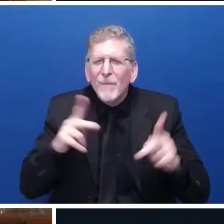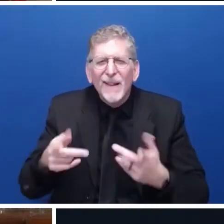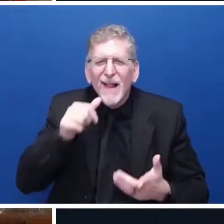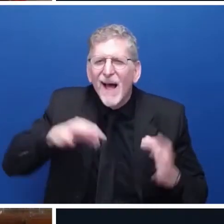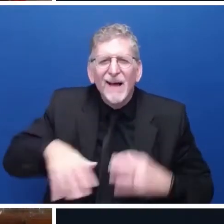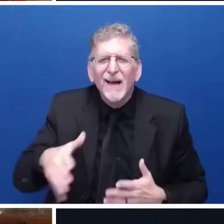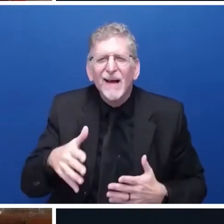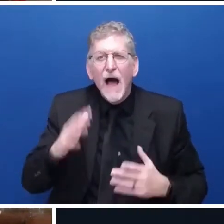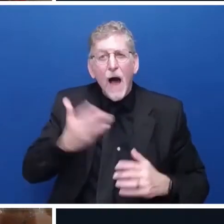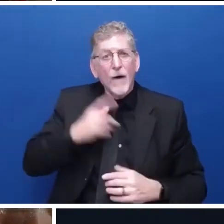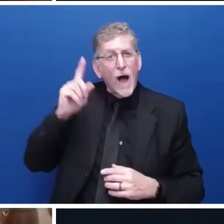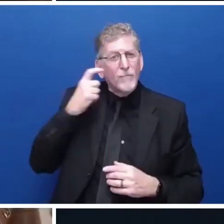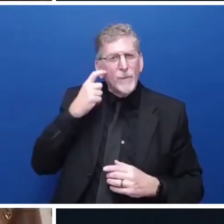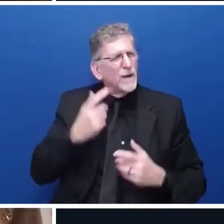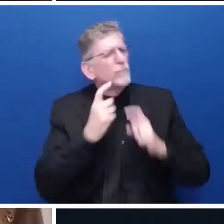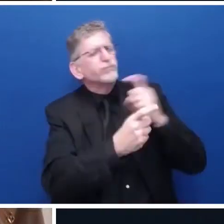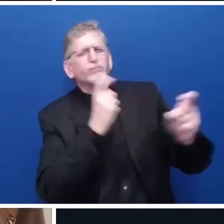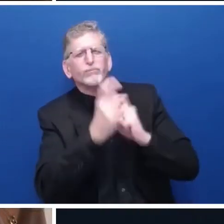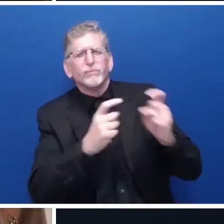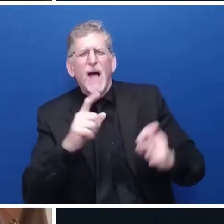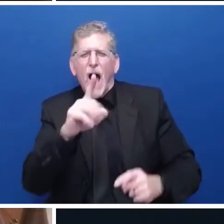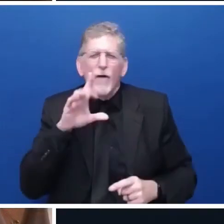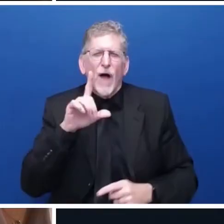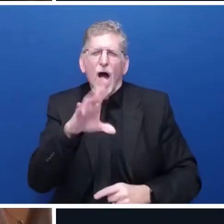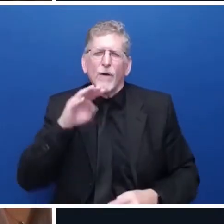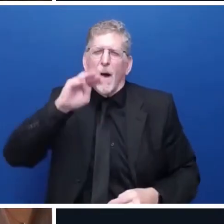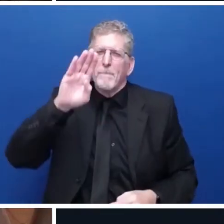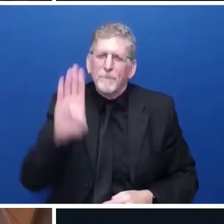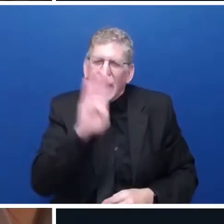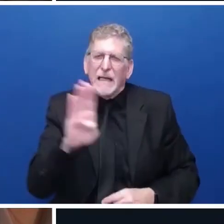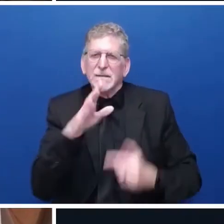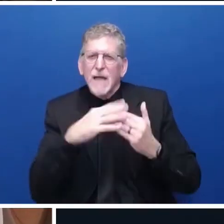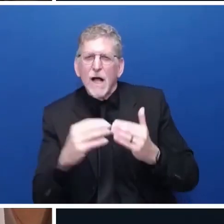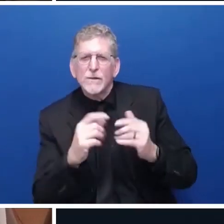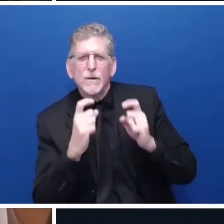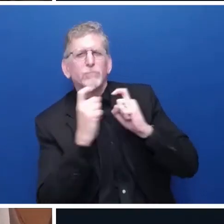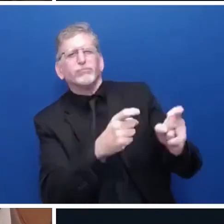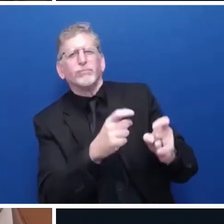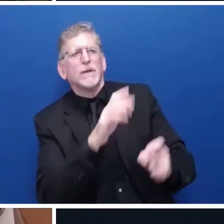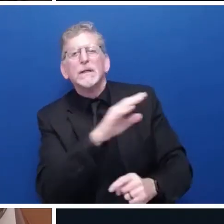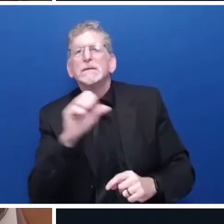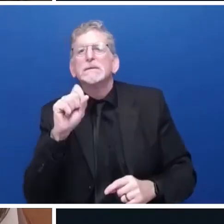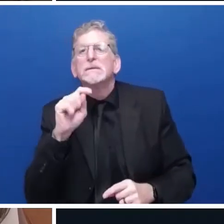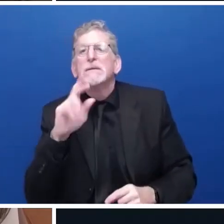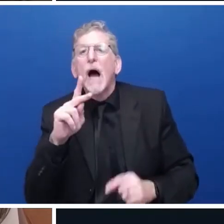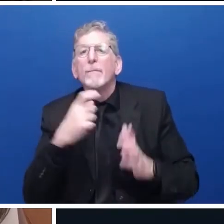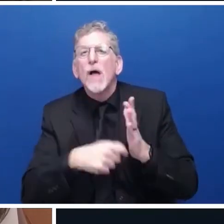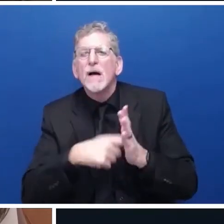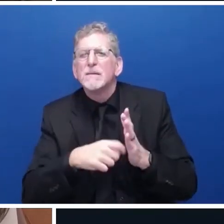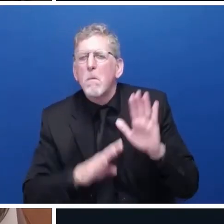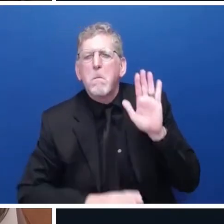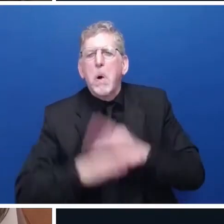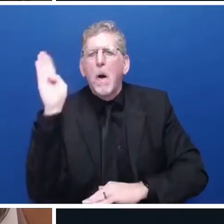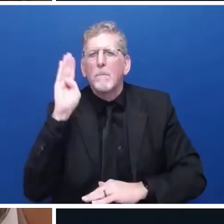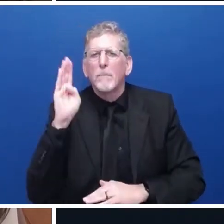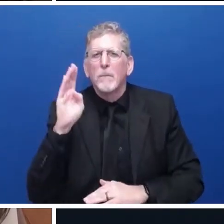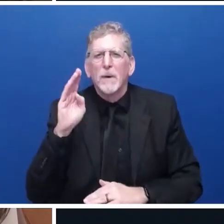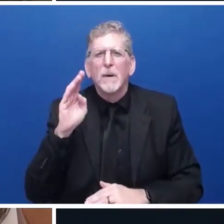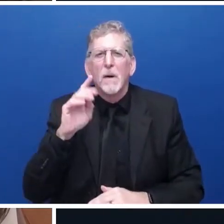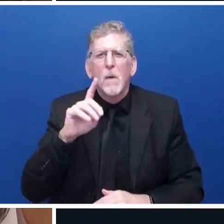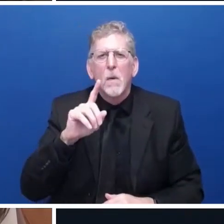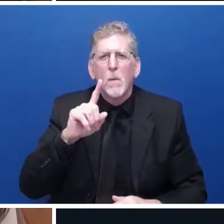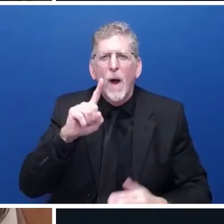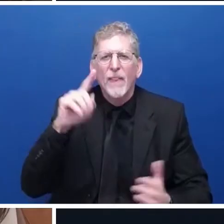their stock prices soared 1,000, 1,200, 1,400, and even 1,700%,